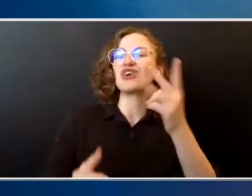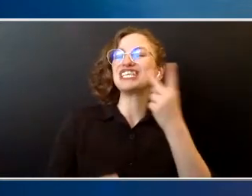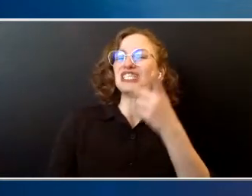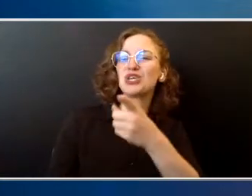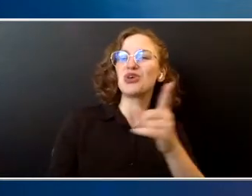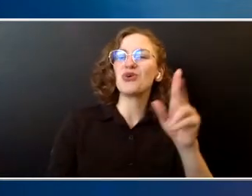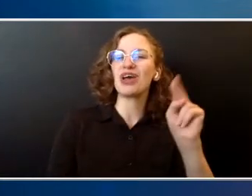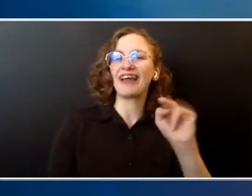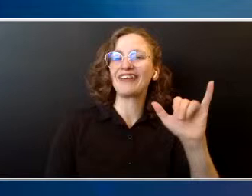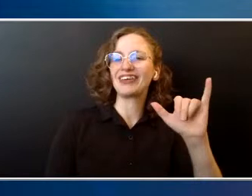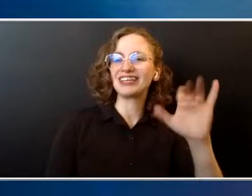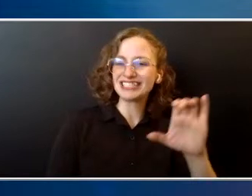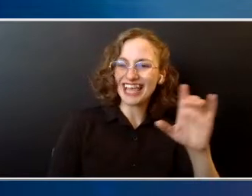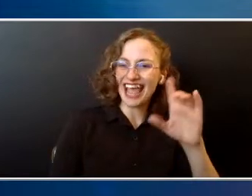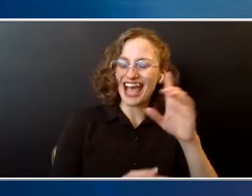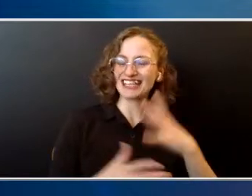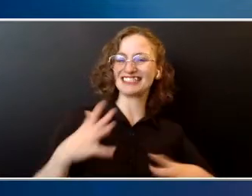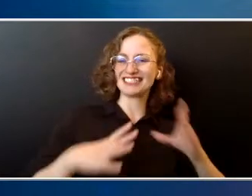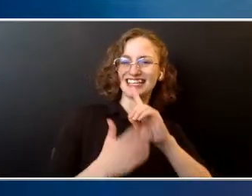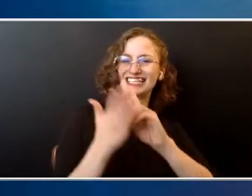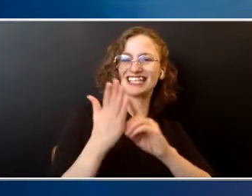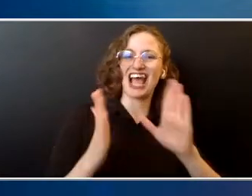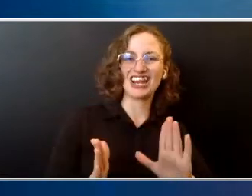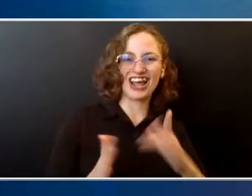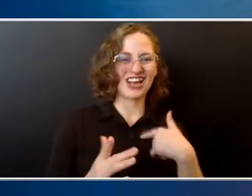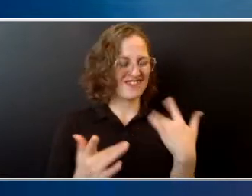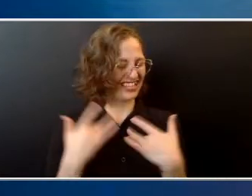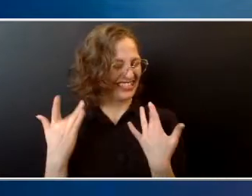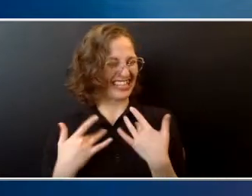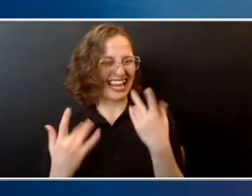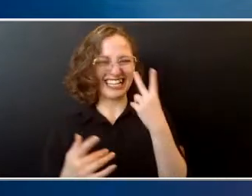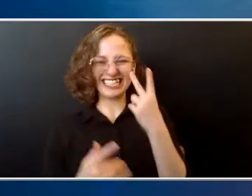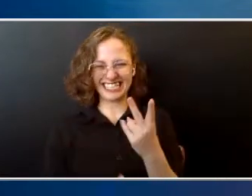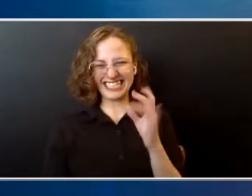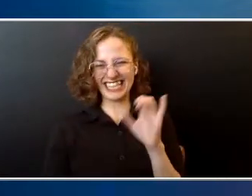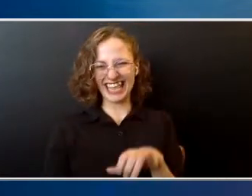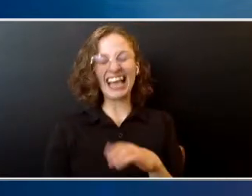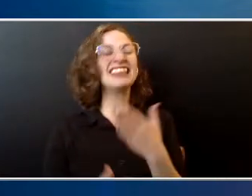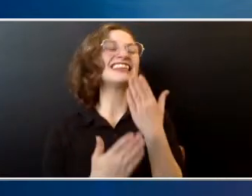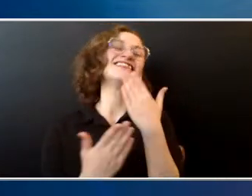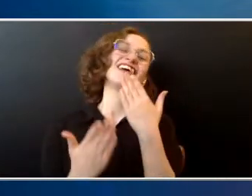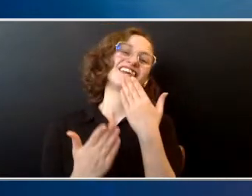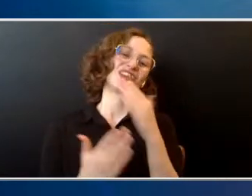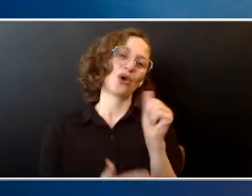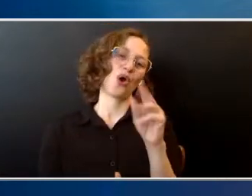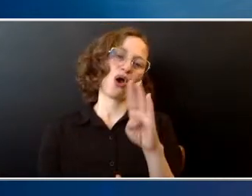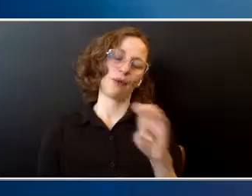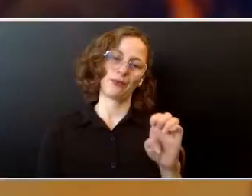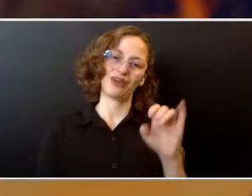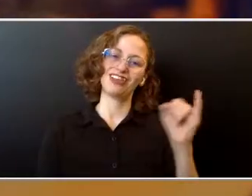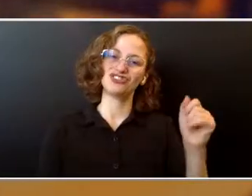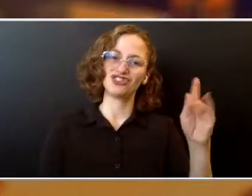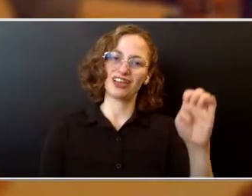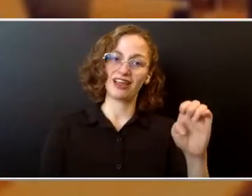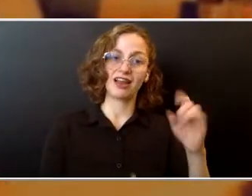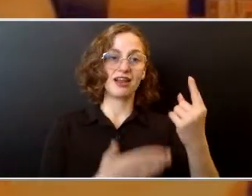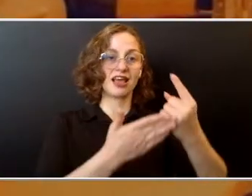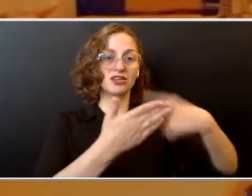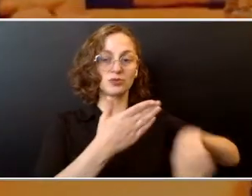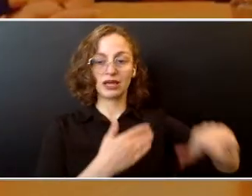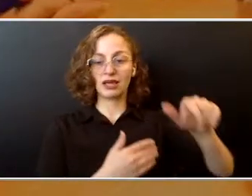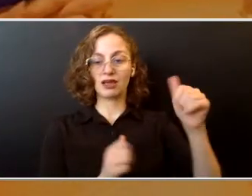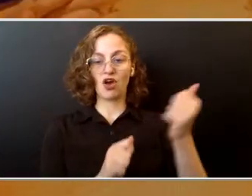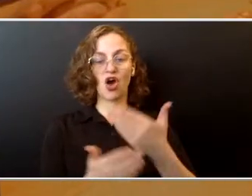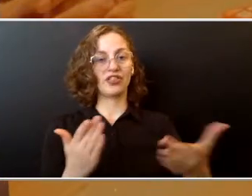see Aubrey's latest fashion. Aubrey and Jade, thank you. Coming up next week on All Things Heart, a Christmas miracle for